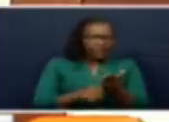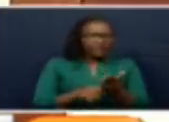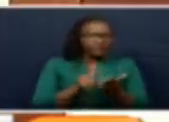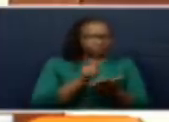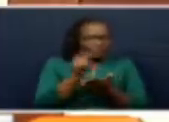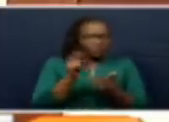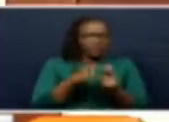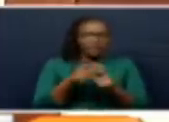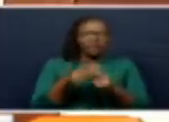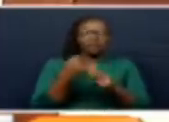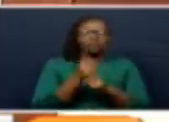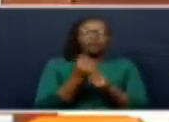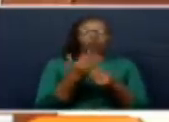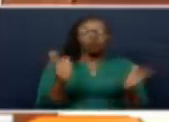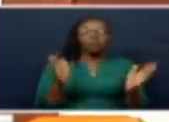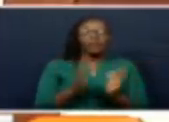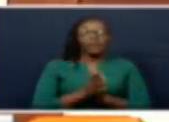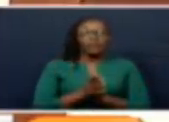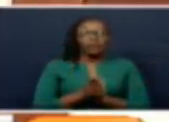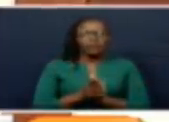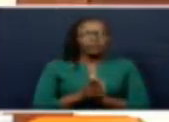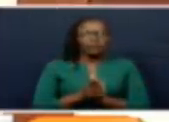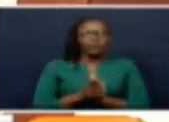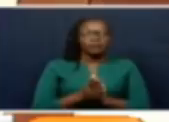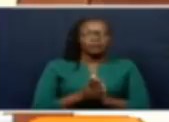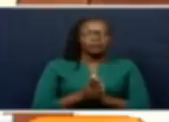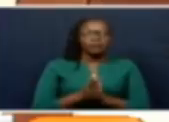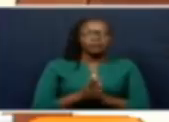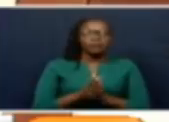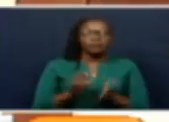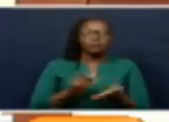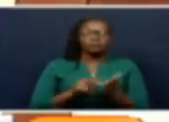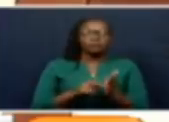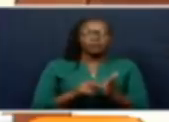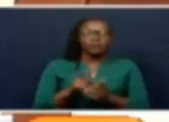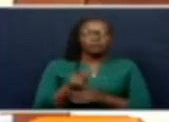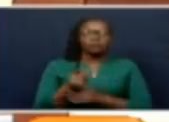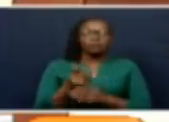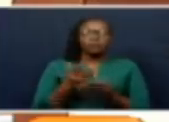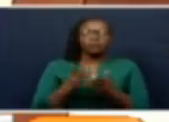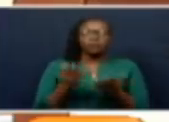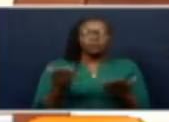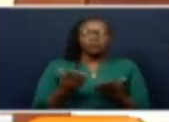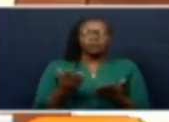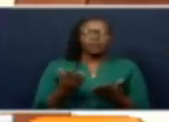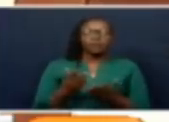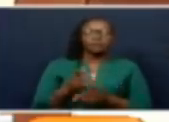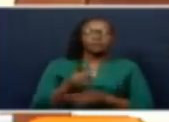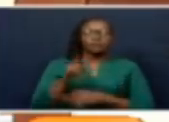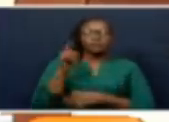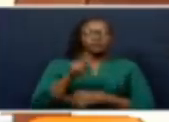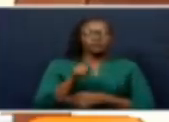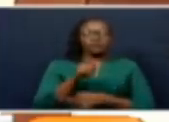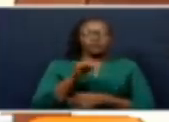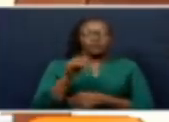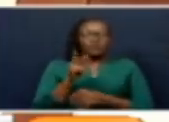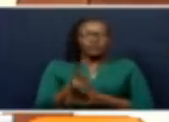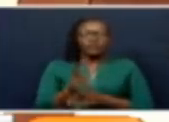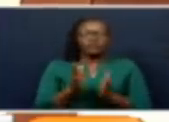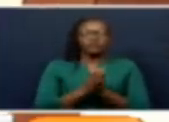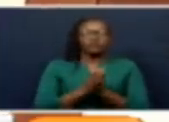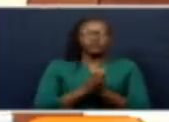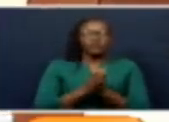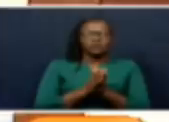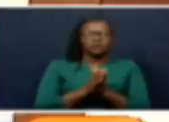open. Mm. How are you perceived internationally? All these judges, all these courts and so on are